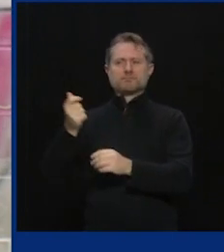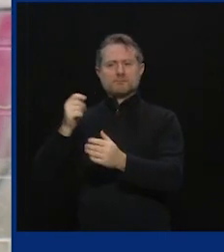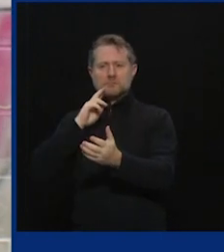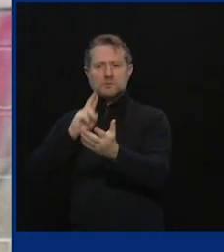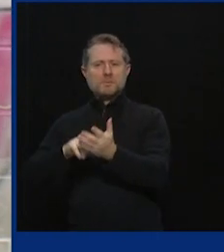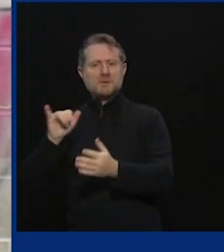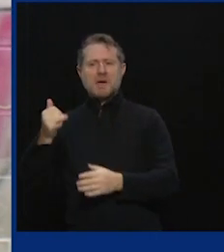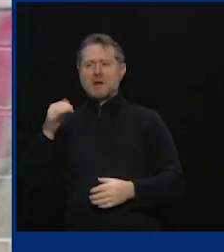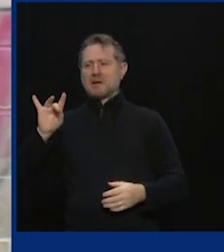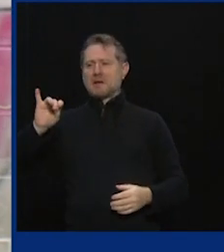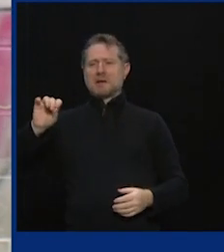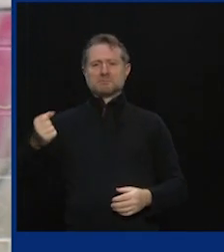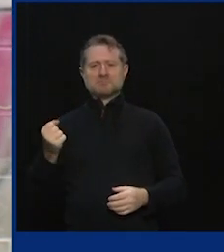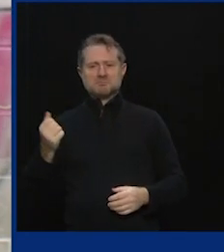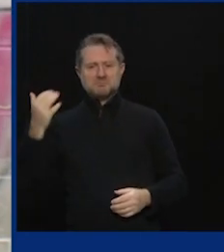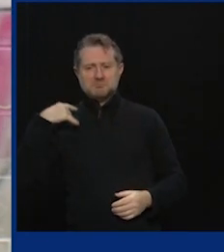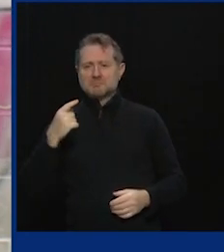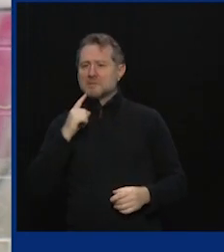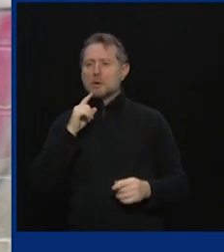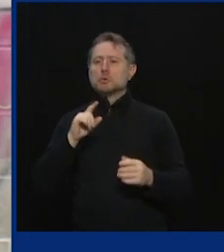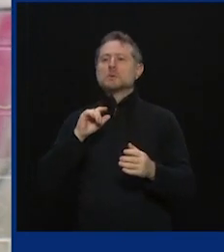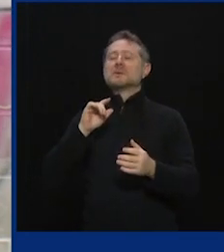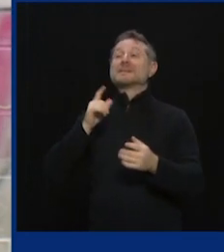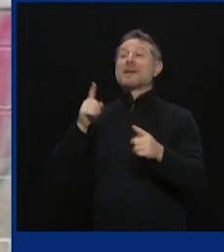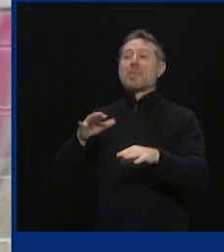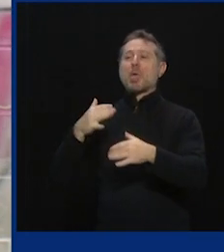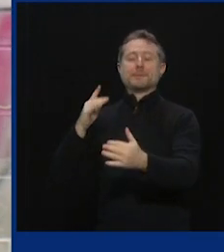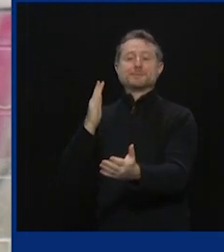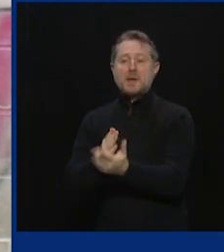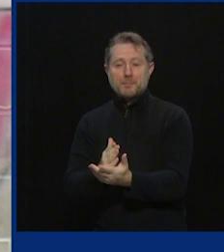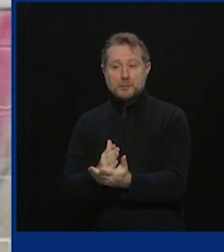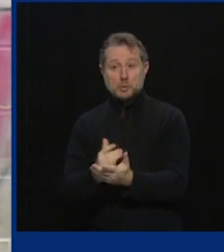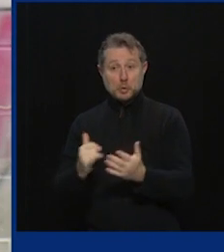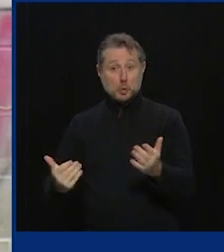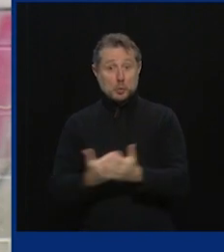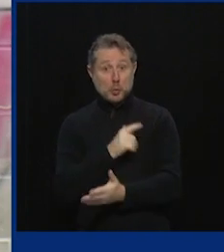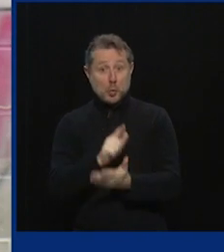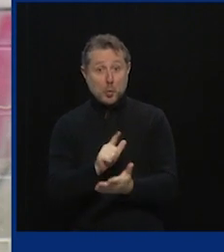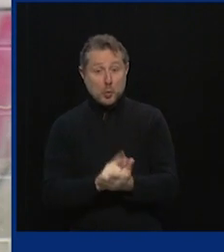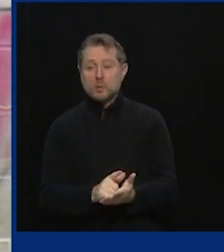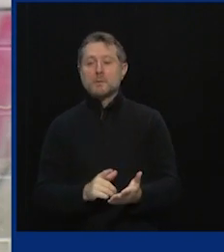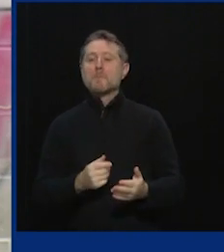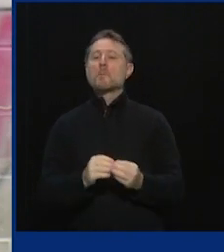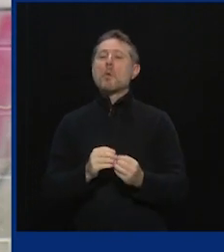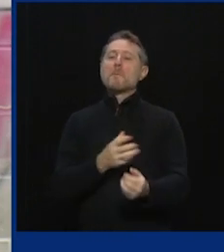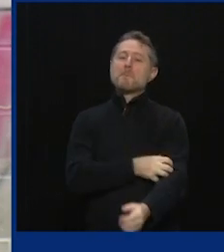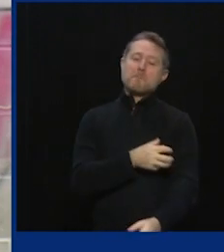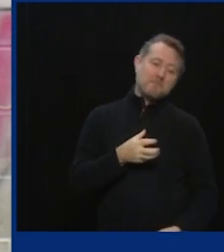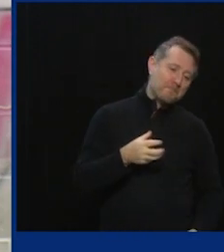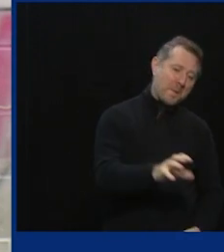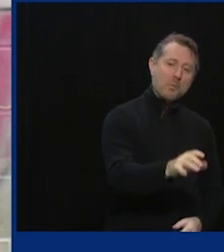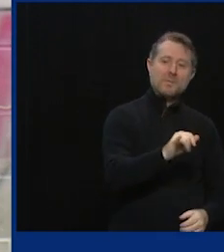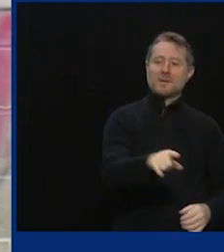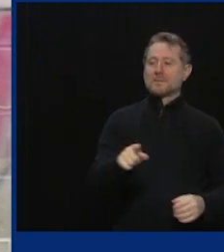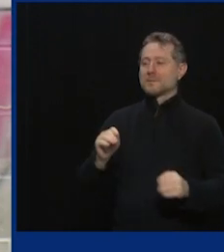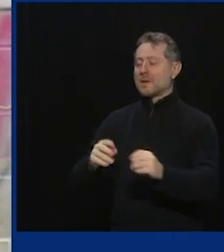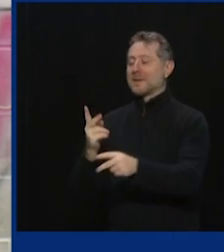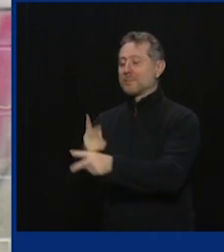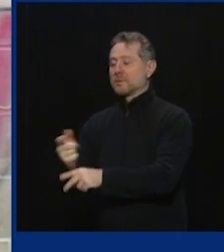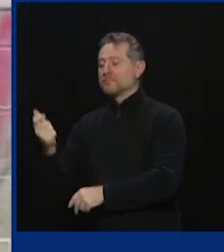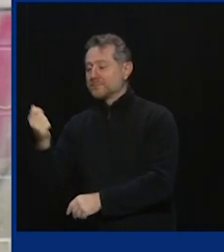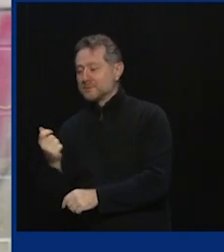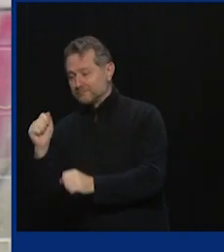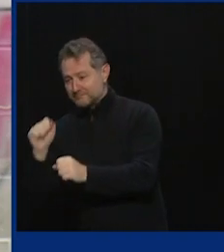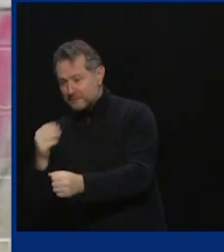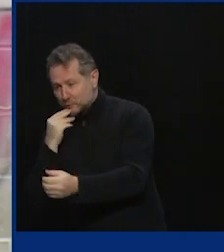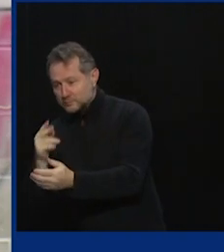1980s. This legislation will provide people with empowerment and increased use of their current benefits, while allowing small